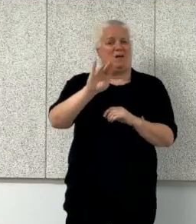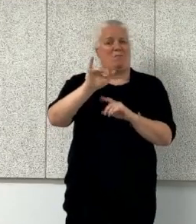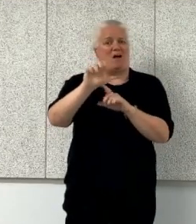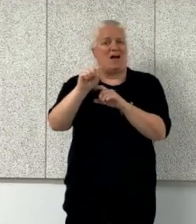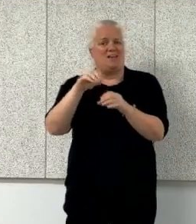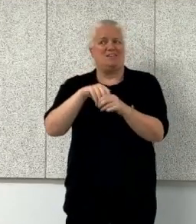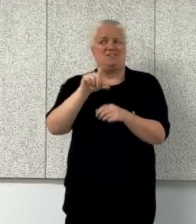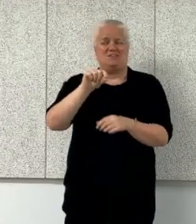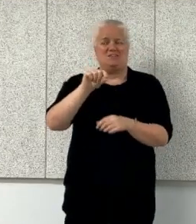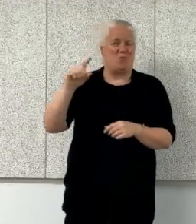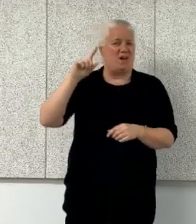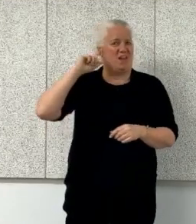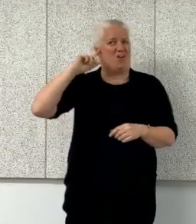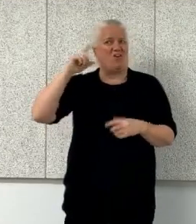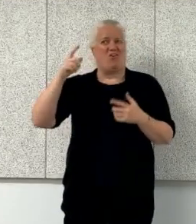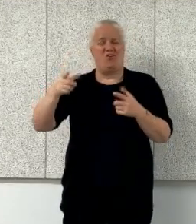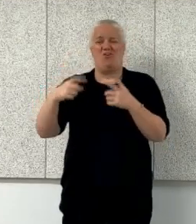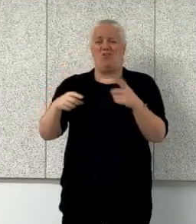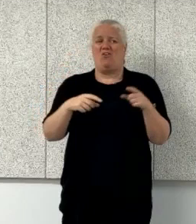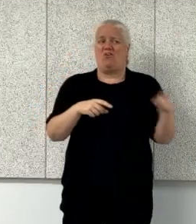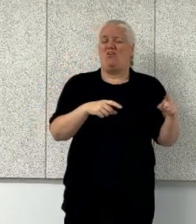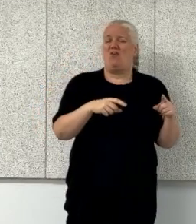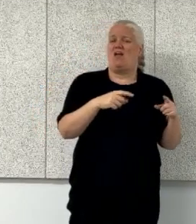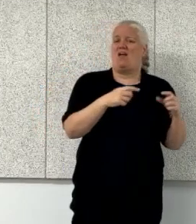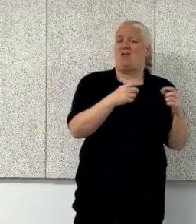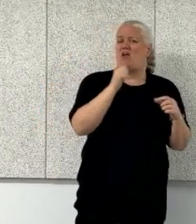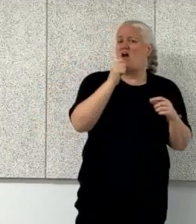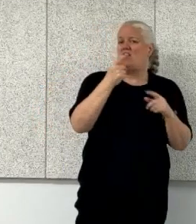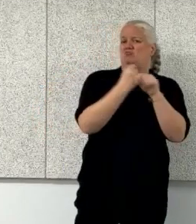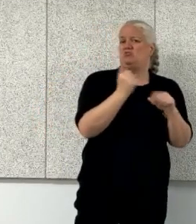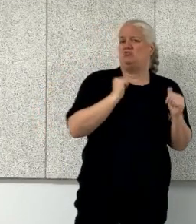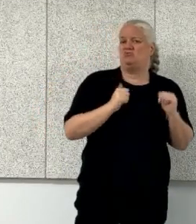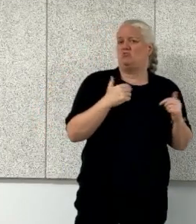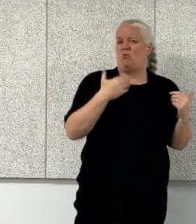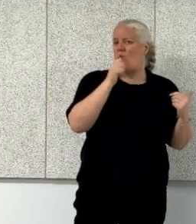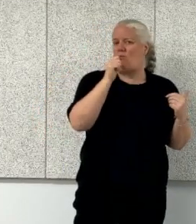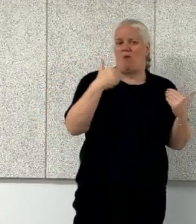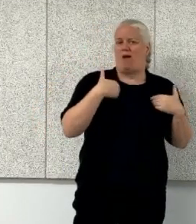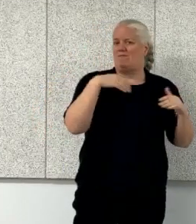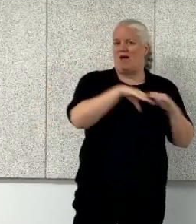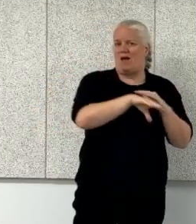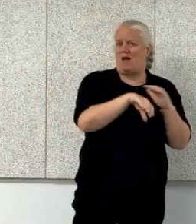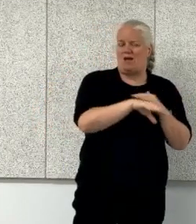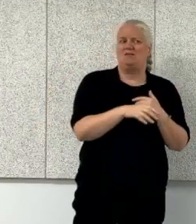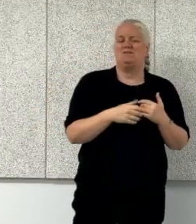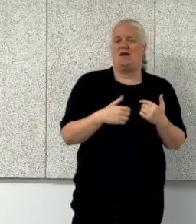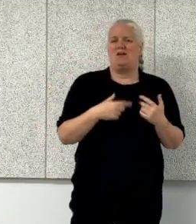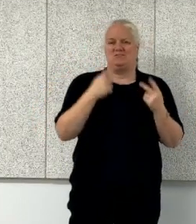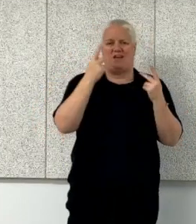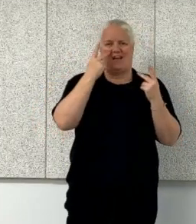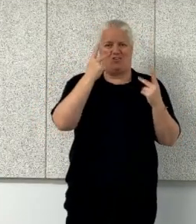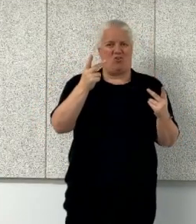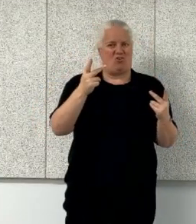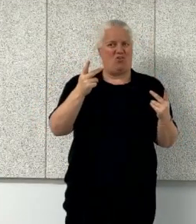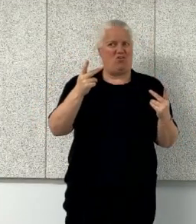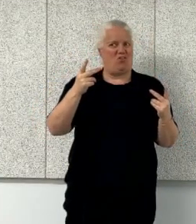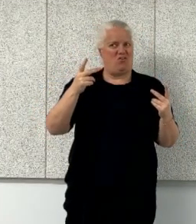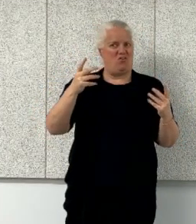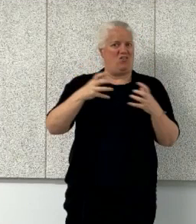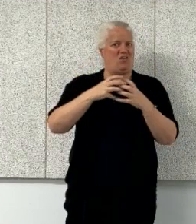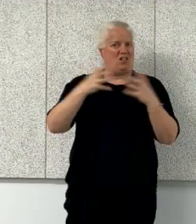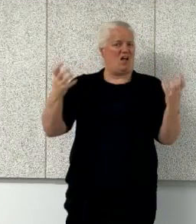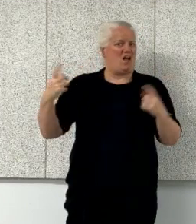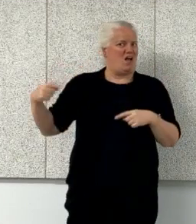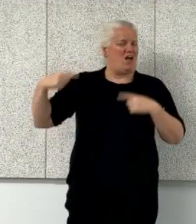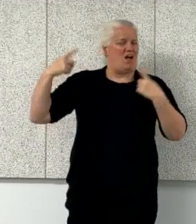for non-traditional shows. And I just would like to see us follow that through. Underline, yes. Yeah. I totally